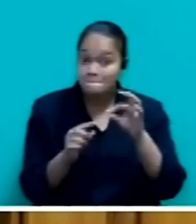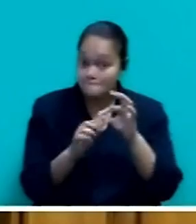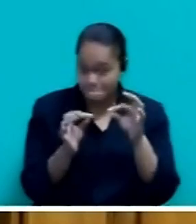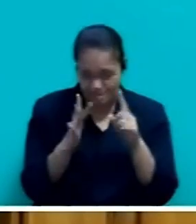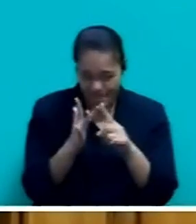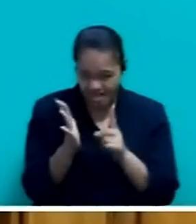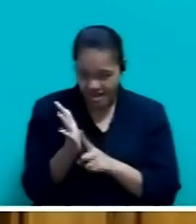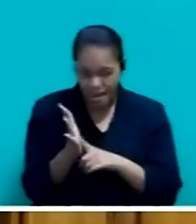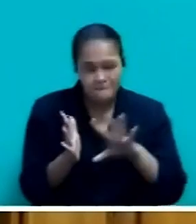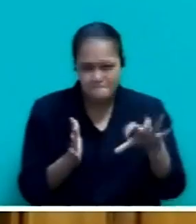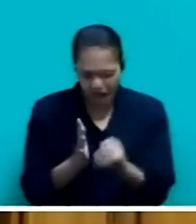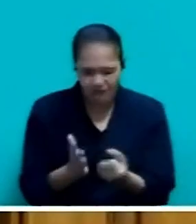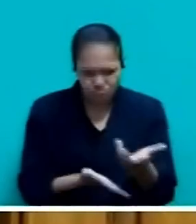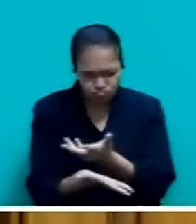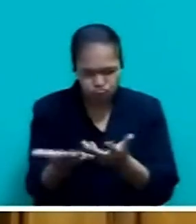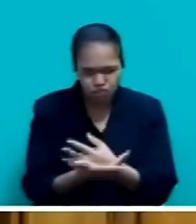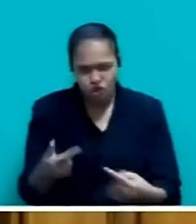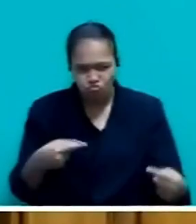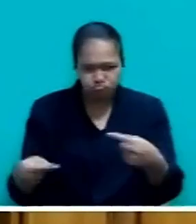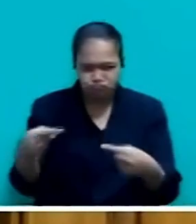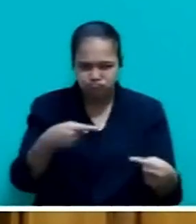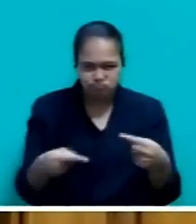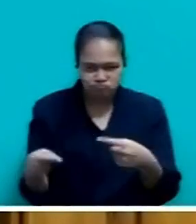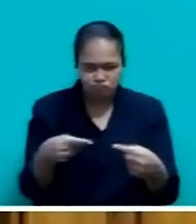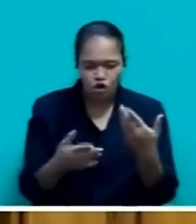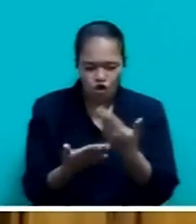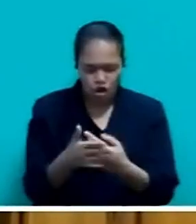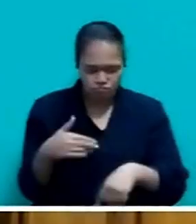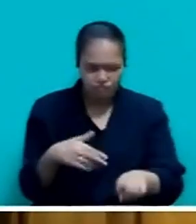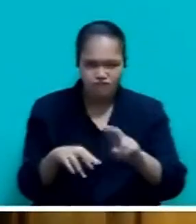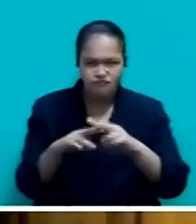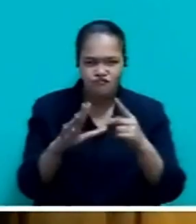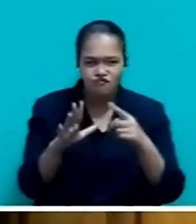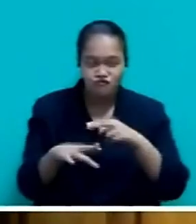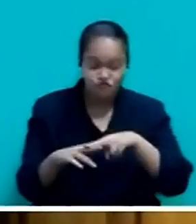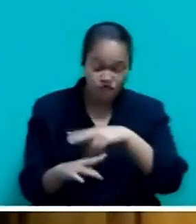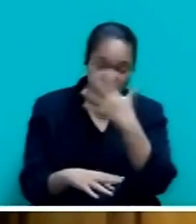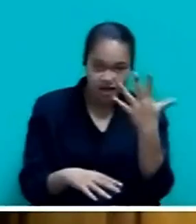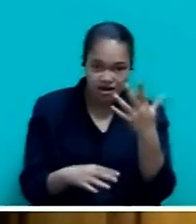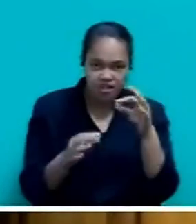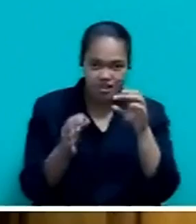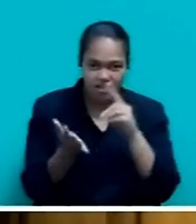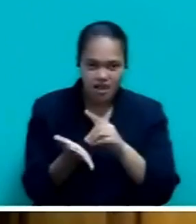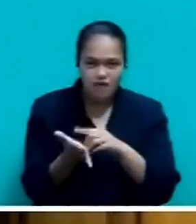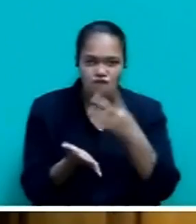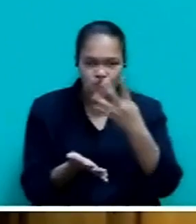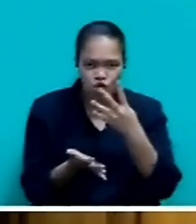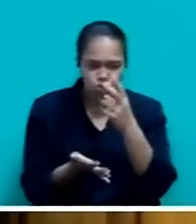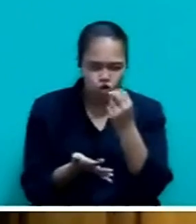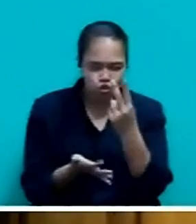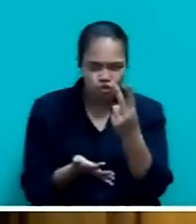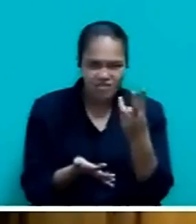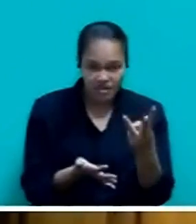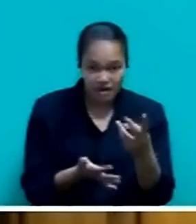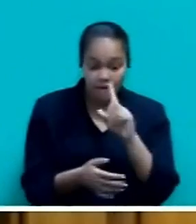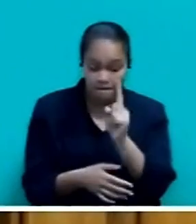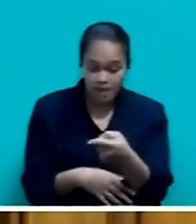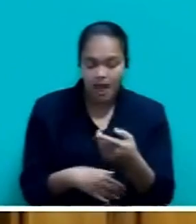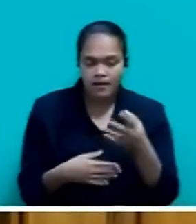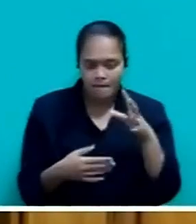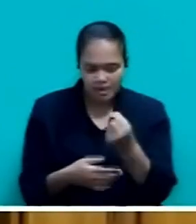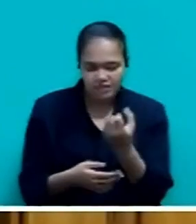voted upon by Parliament on Friday, the 14th of July, 2023, and that ample time be given to debate the